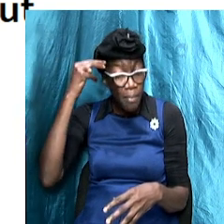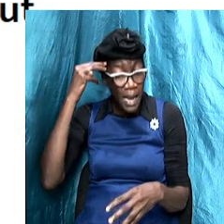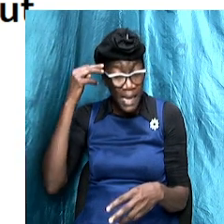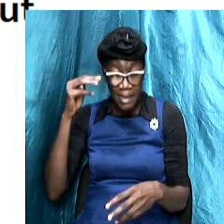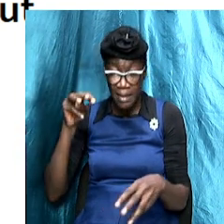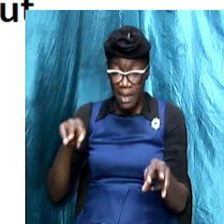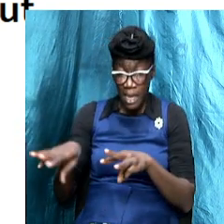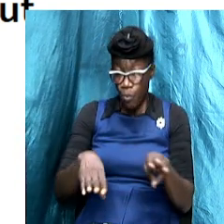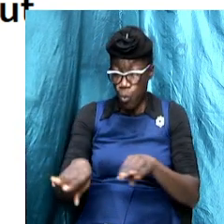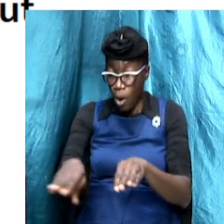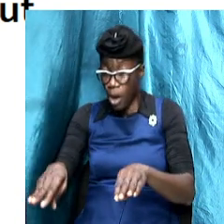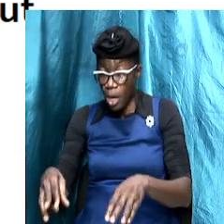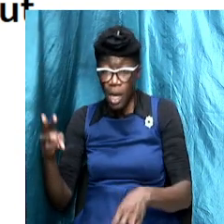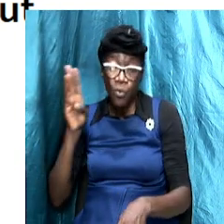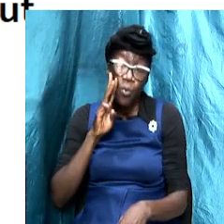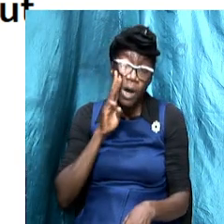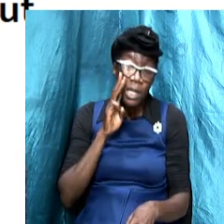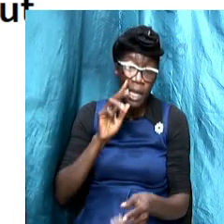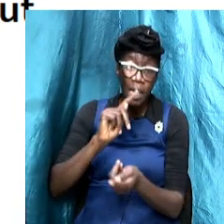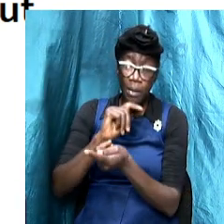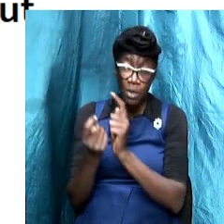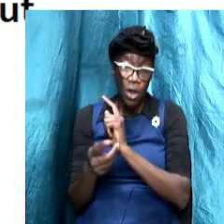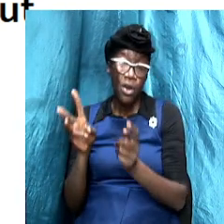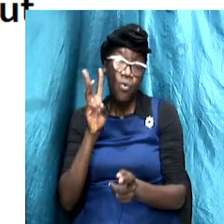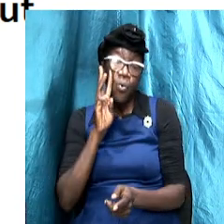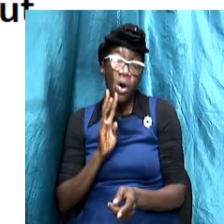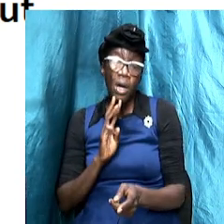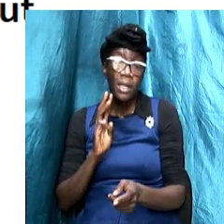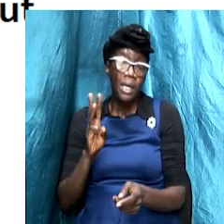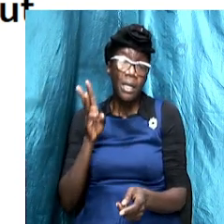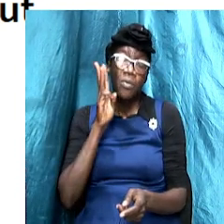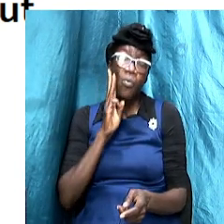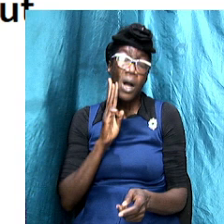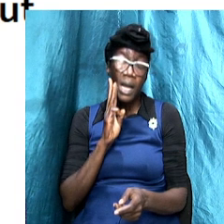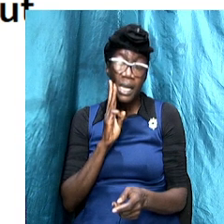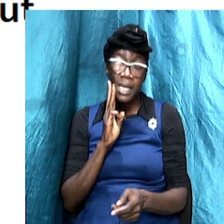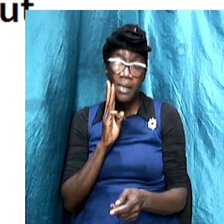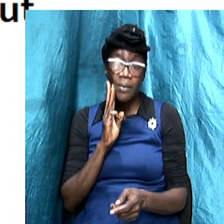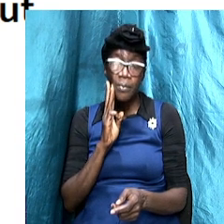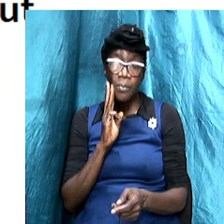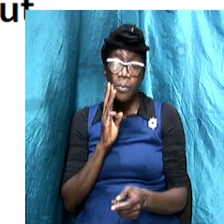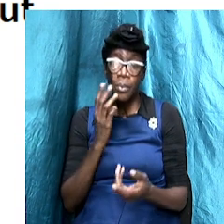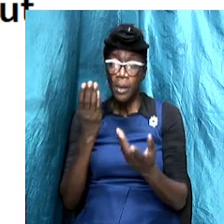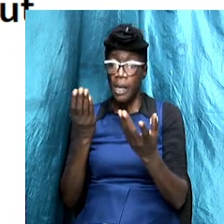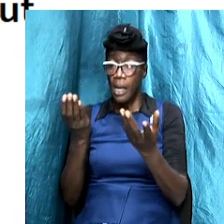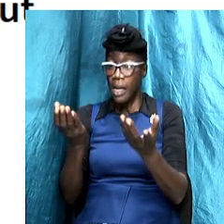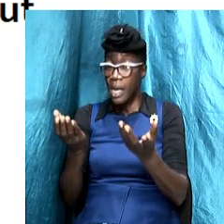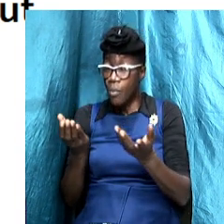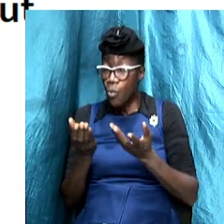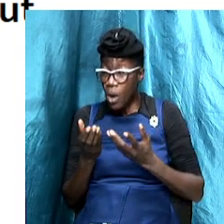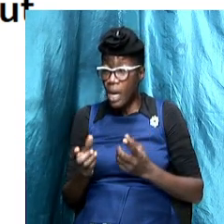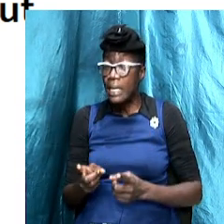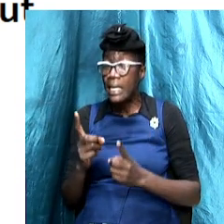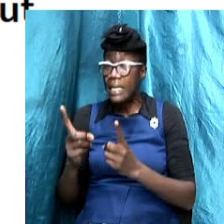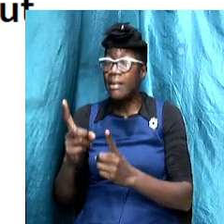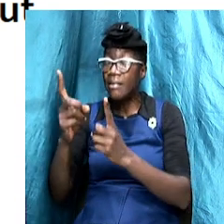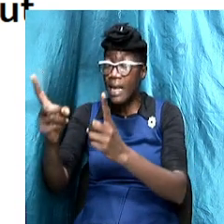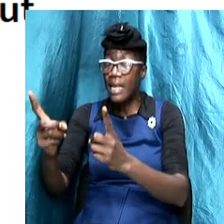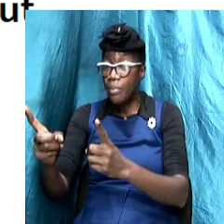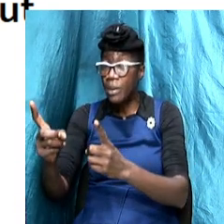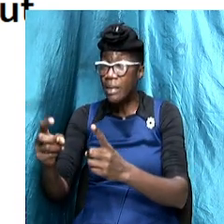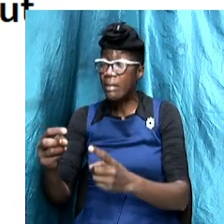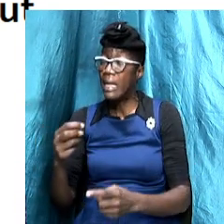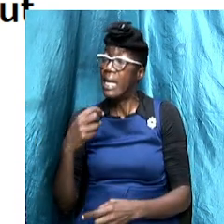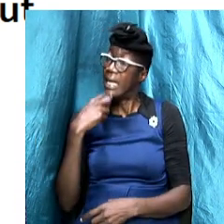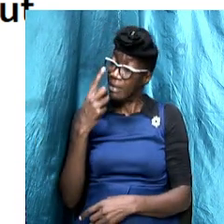water. He turned water into wine. He did magnificent things. And he brought his disciples into Caesarea Philippi. And he said, look here, who